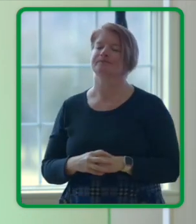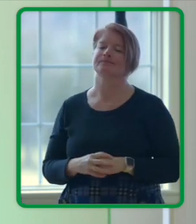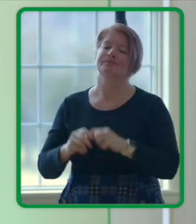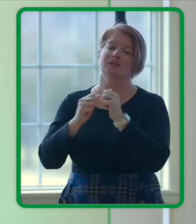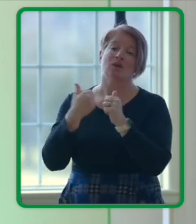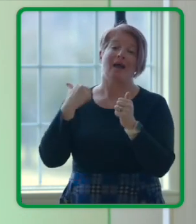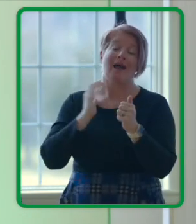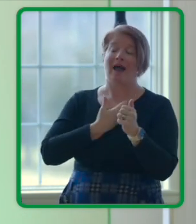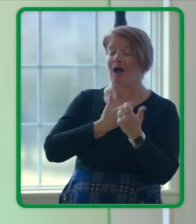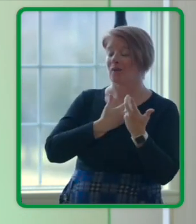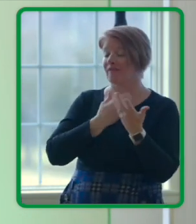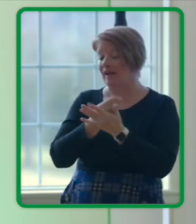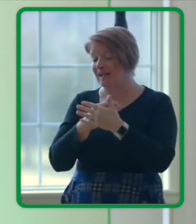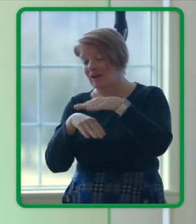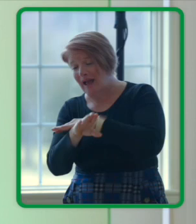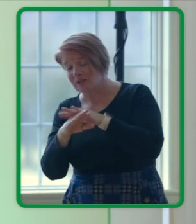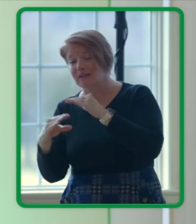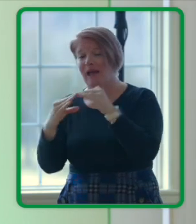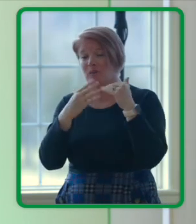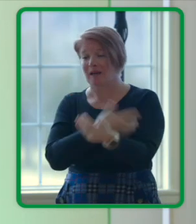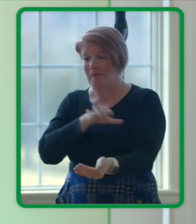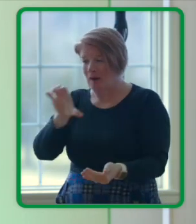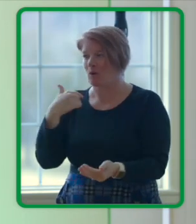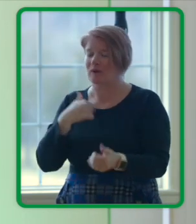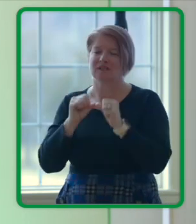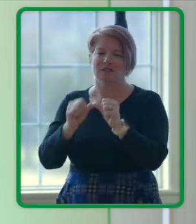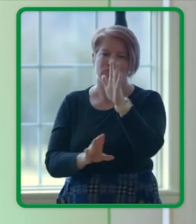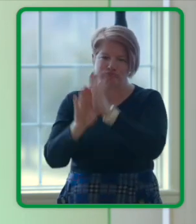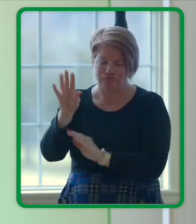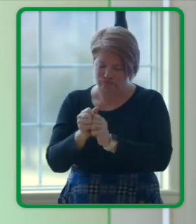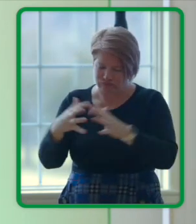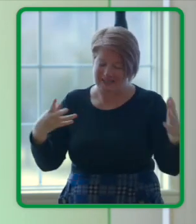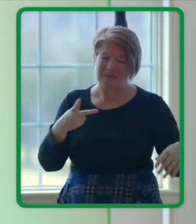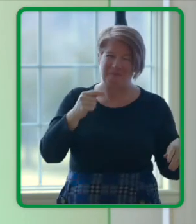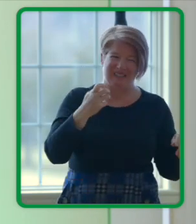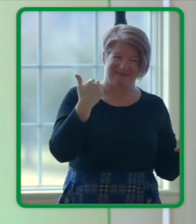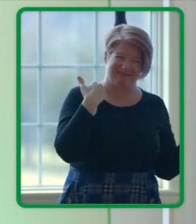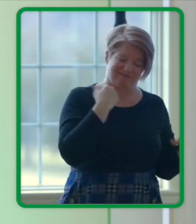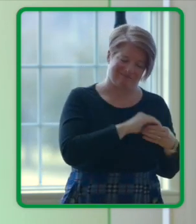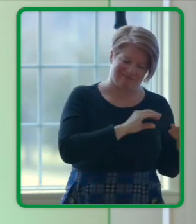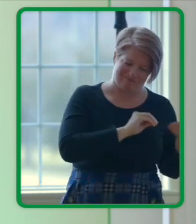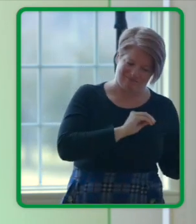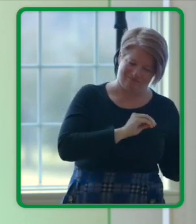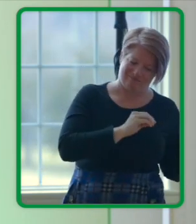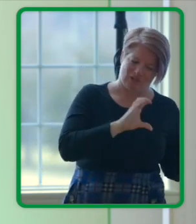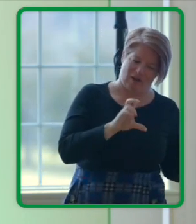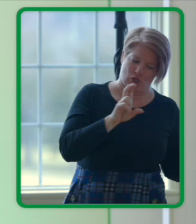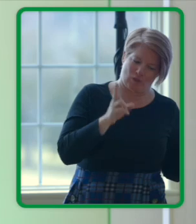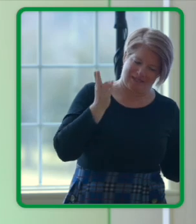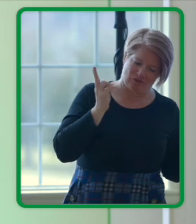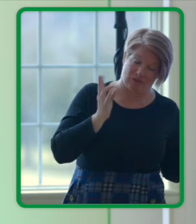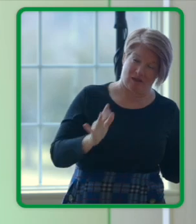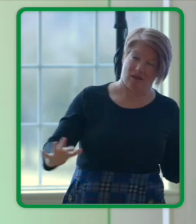of financial access, equity, and empowerment. Pete talked a few minutes ago about the history of the credit union go all the way back